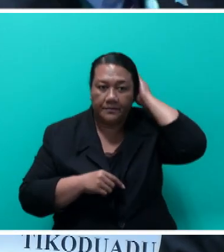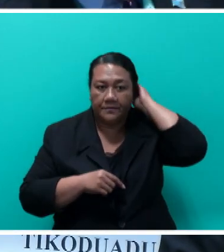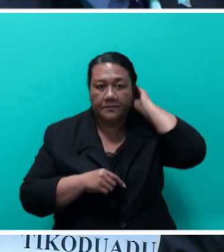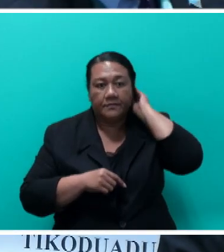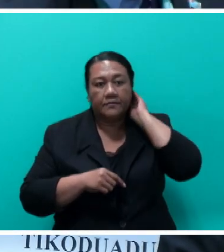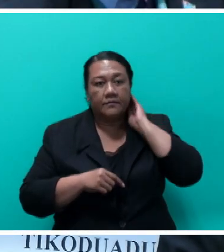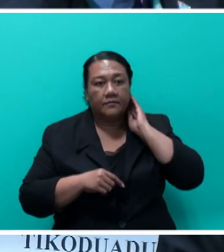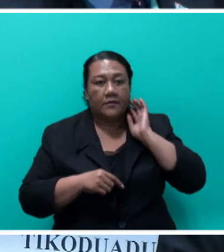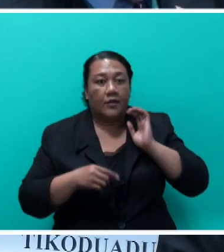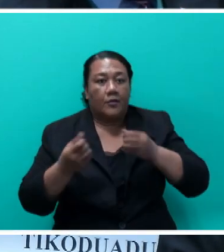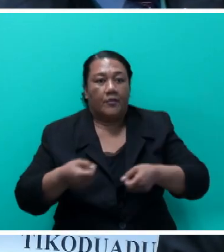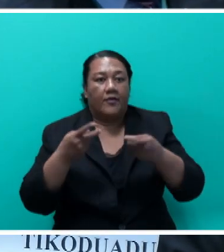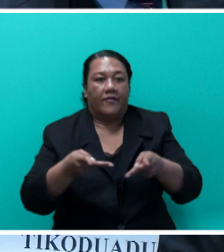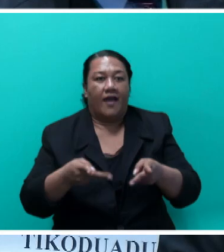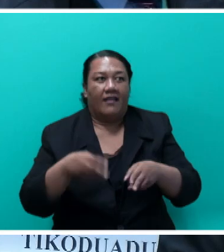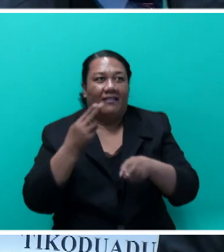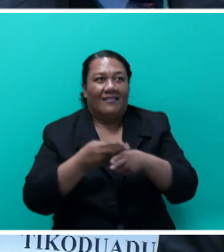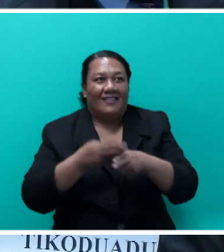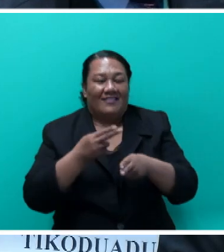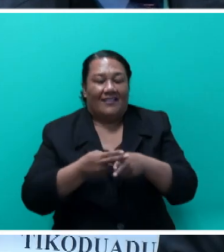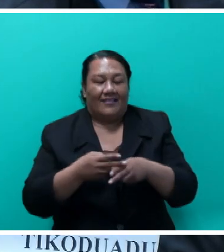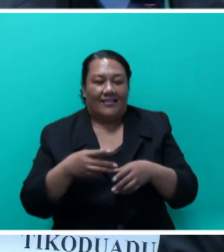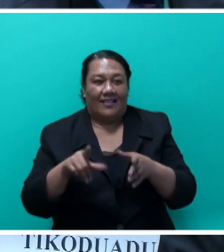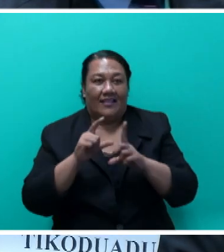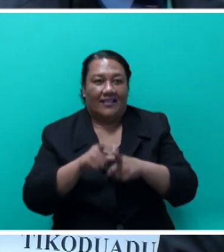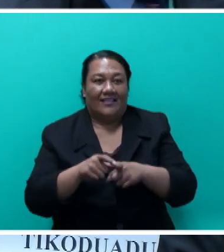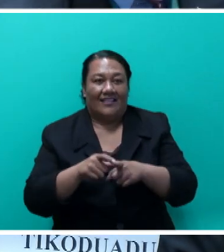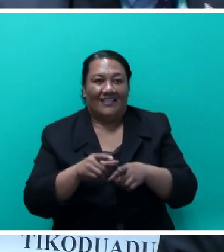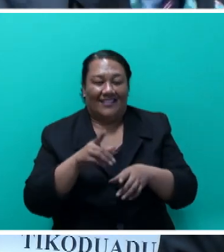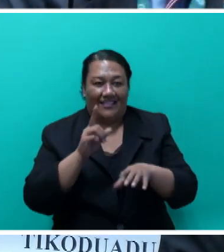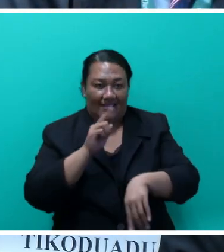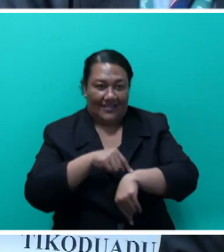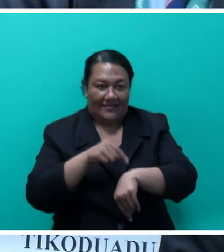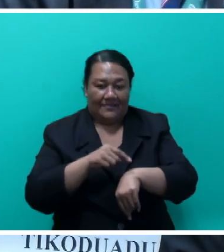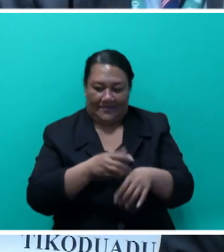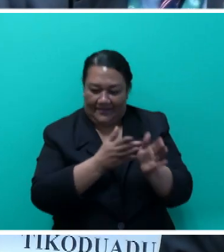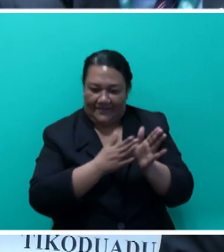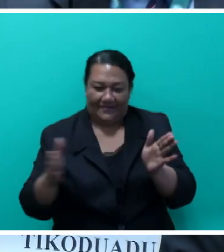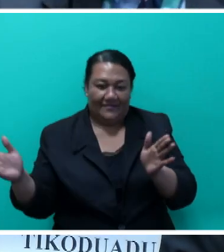this difficult time. Mr. Speaker, sir, in the last financial year,